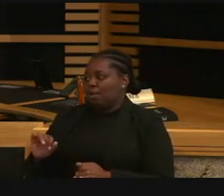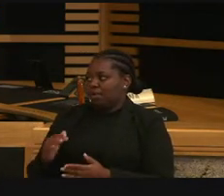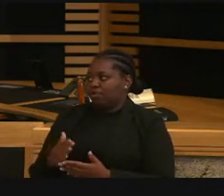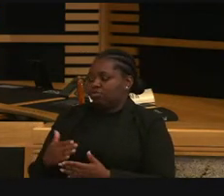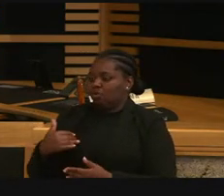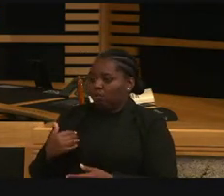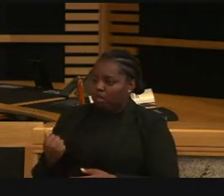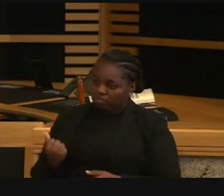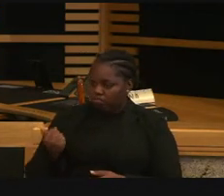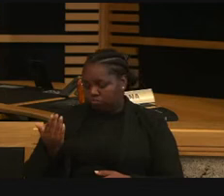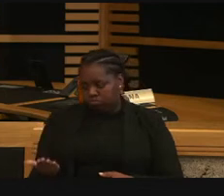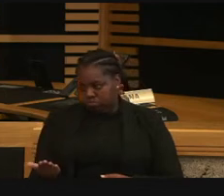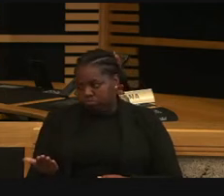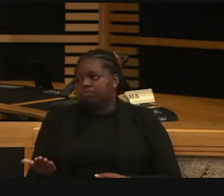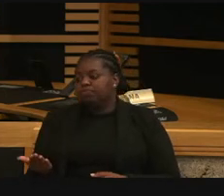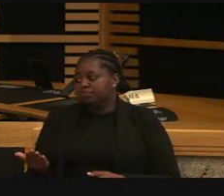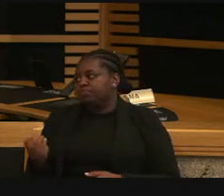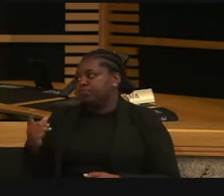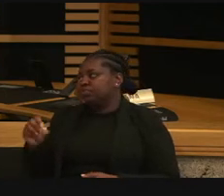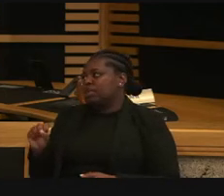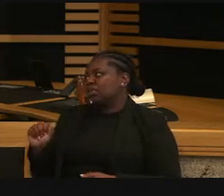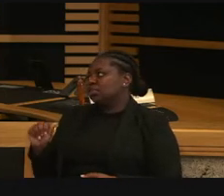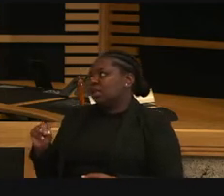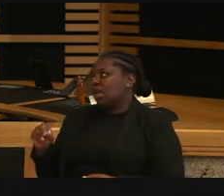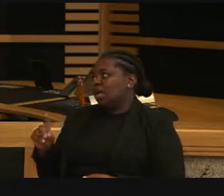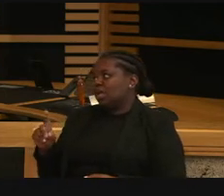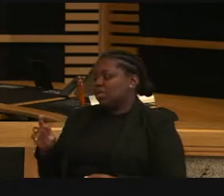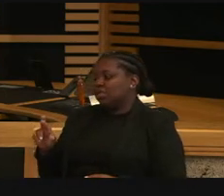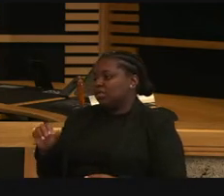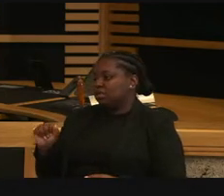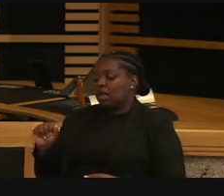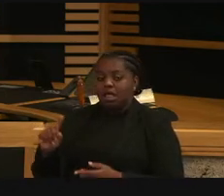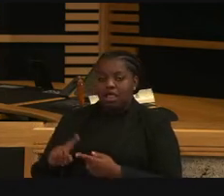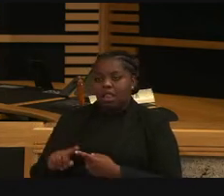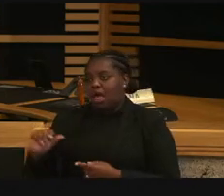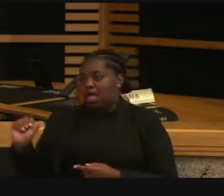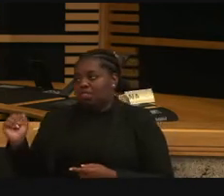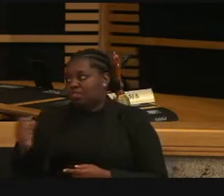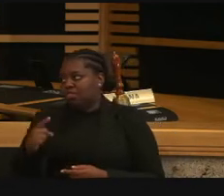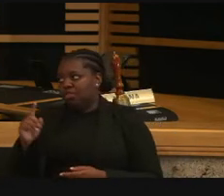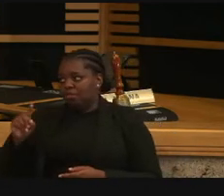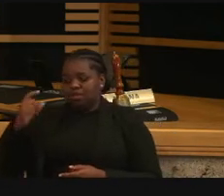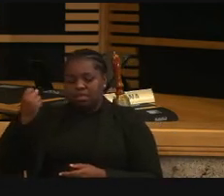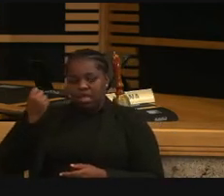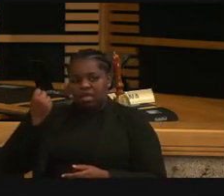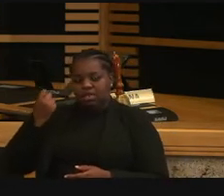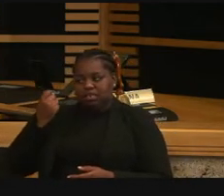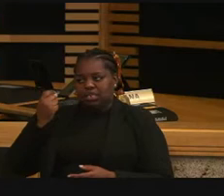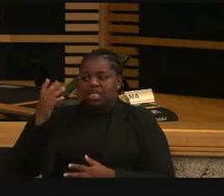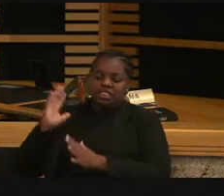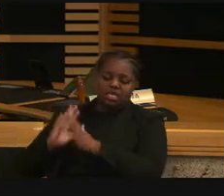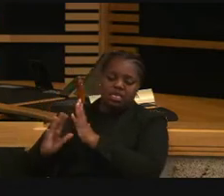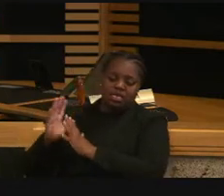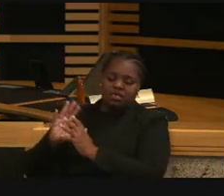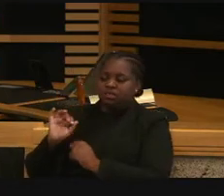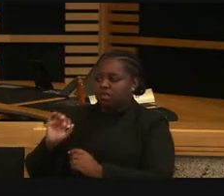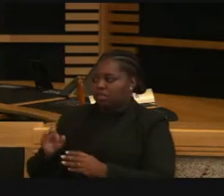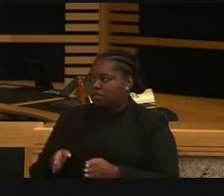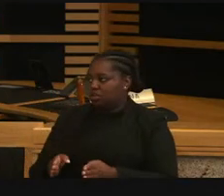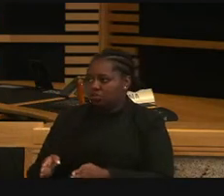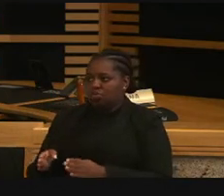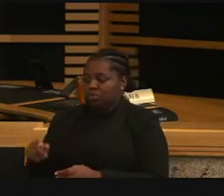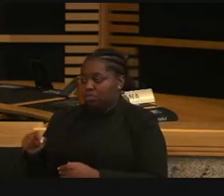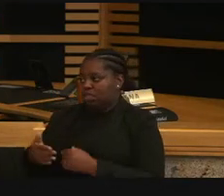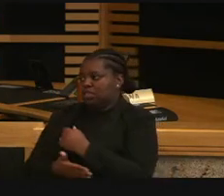it clear that SANRAL and everybody else should understand the history of the roads in this